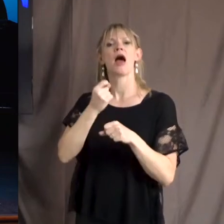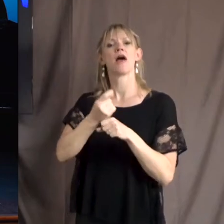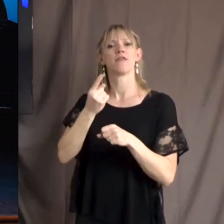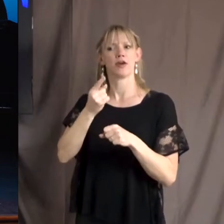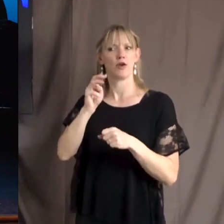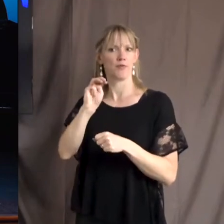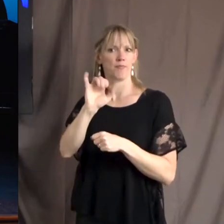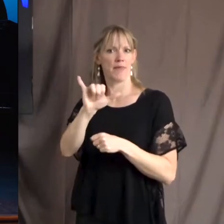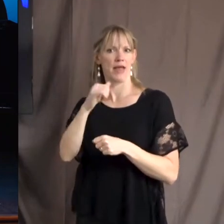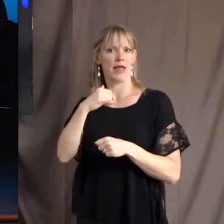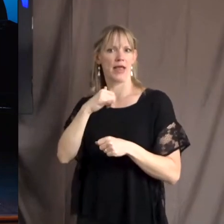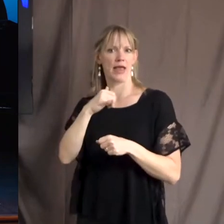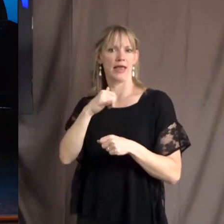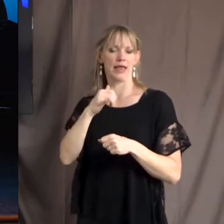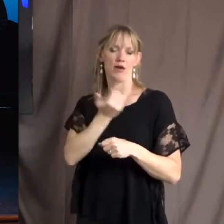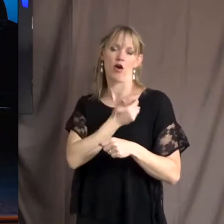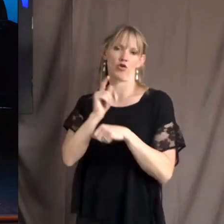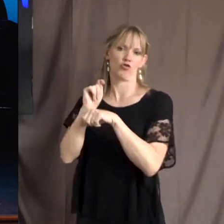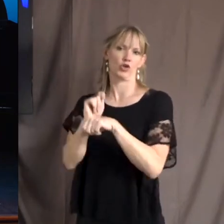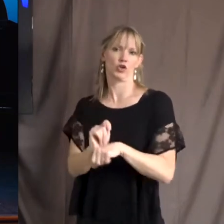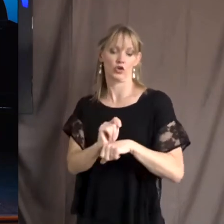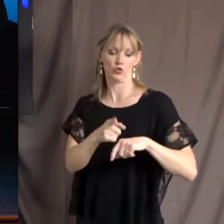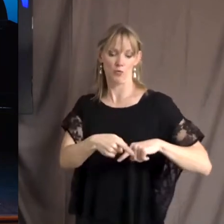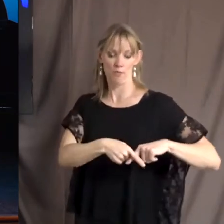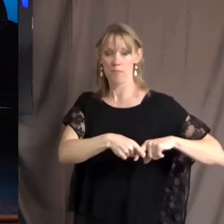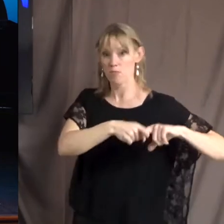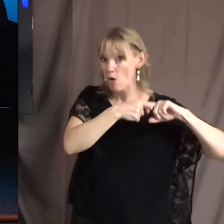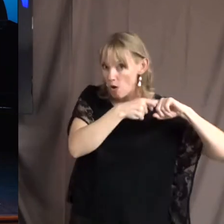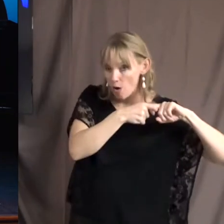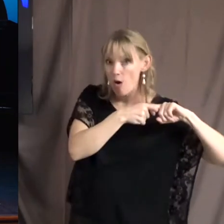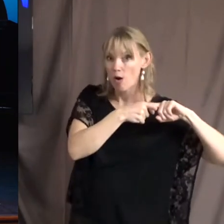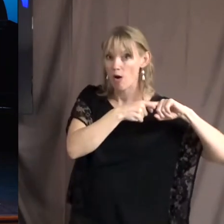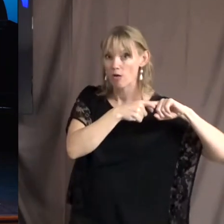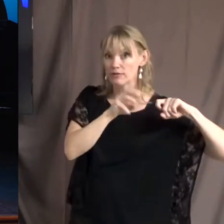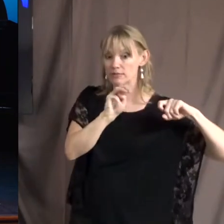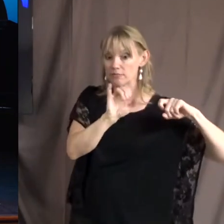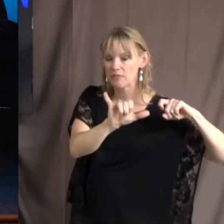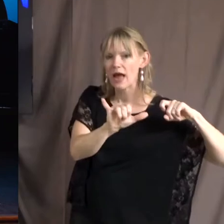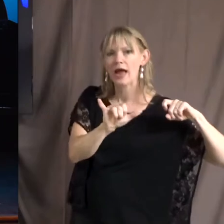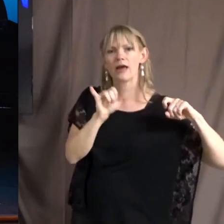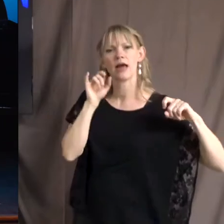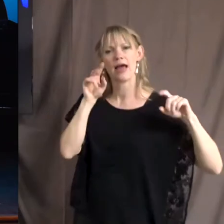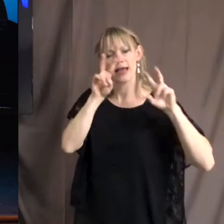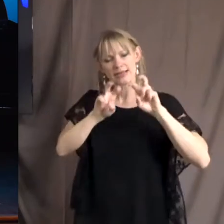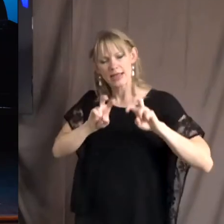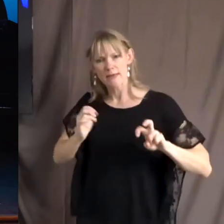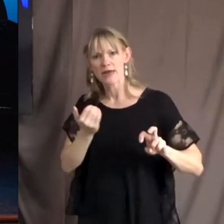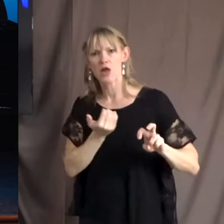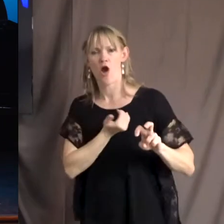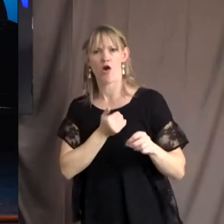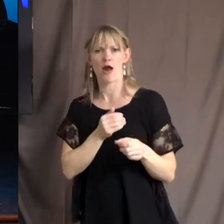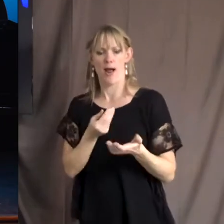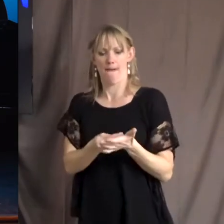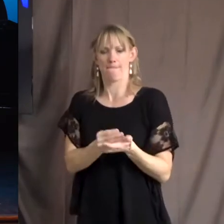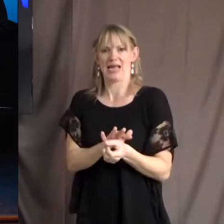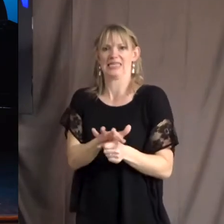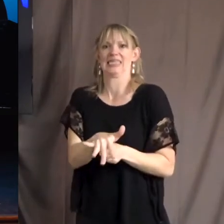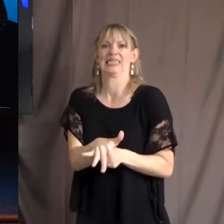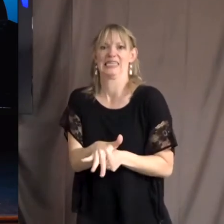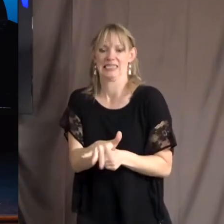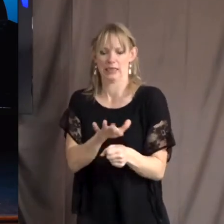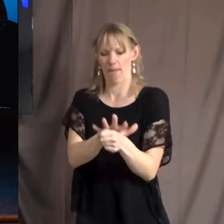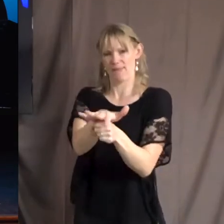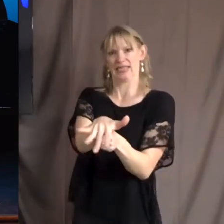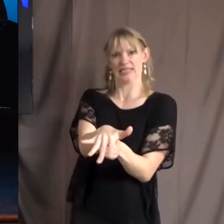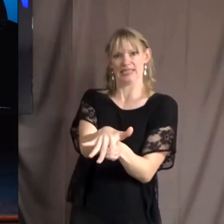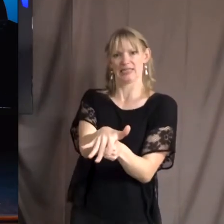It's sort of a tradition here at Mile High Church to pause in May and take a look at abundance. Be willing to have a